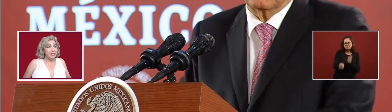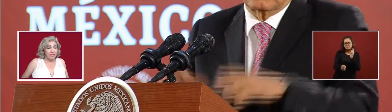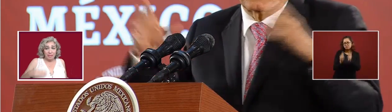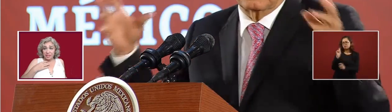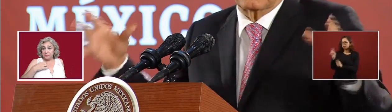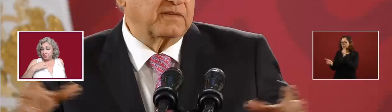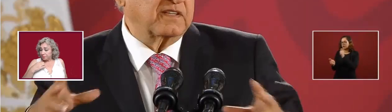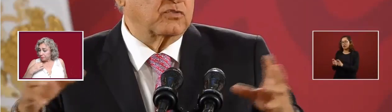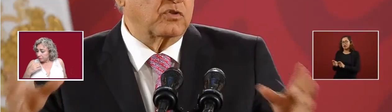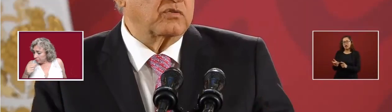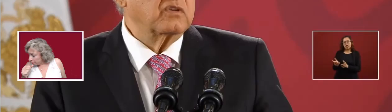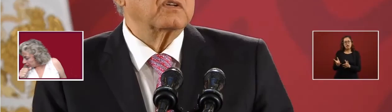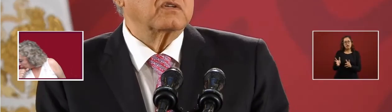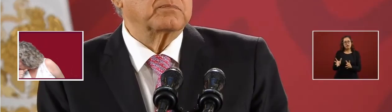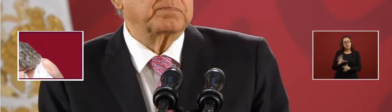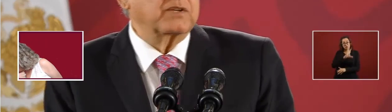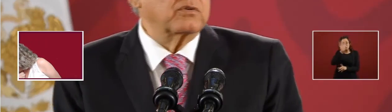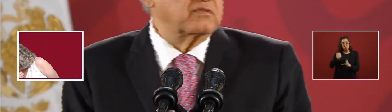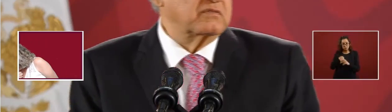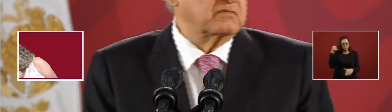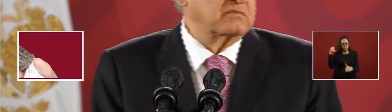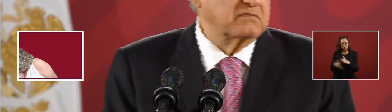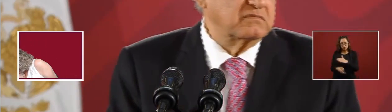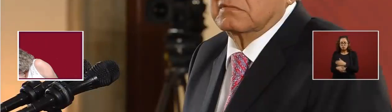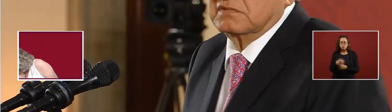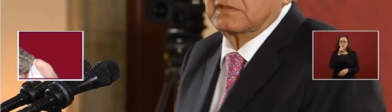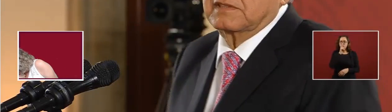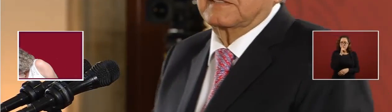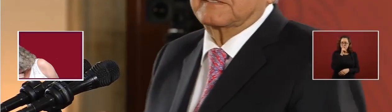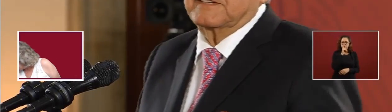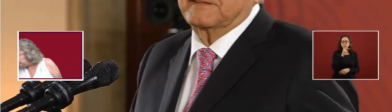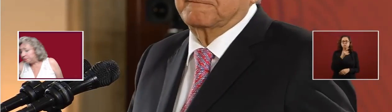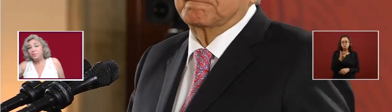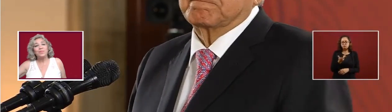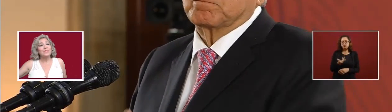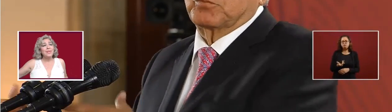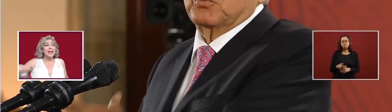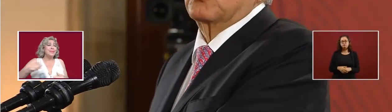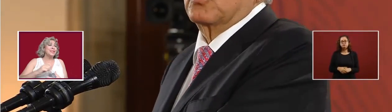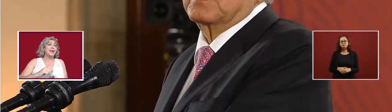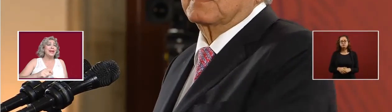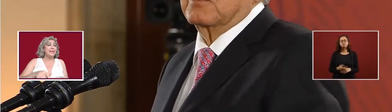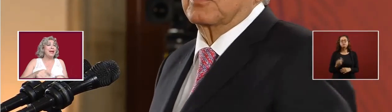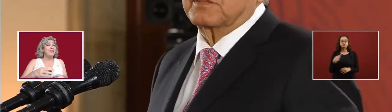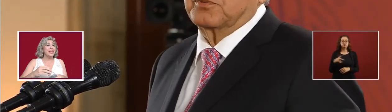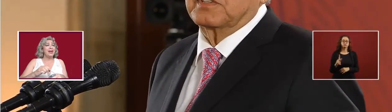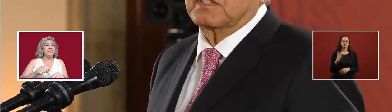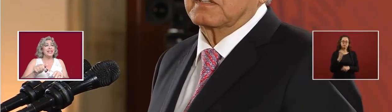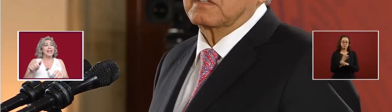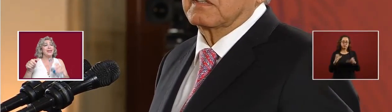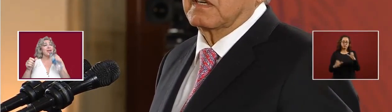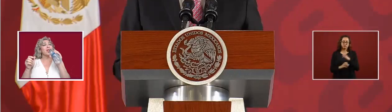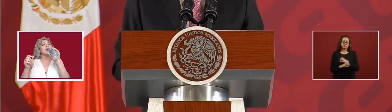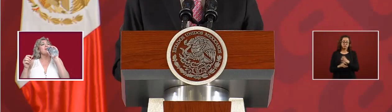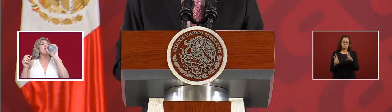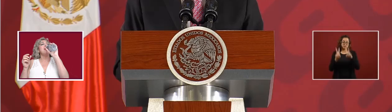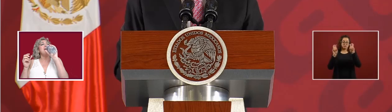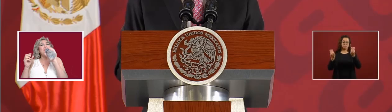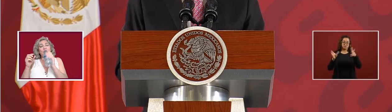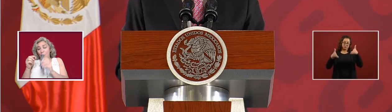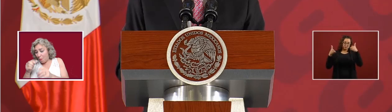I'm sorry, I'm having a cough attack here,